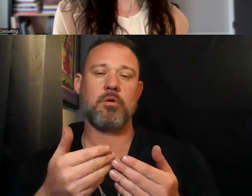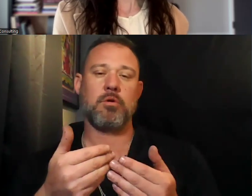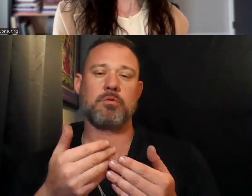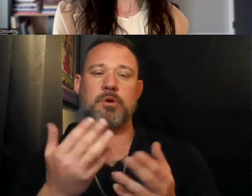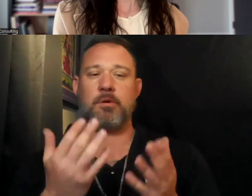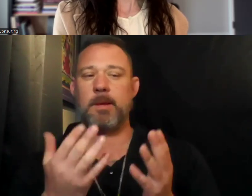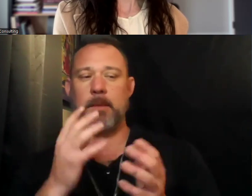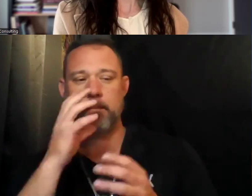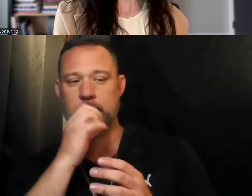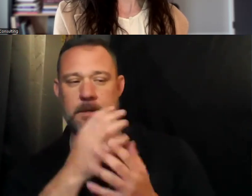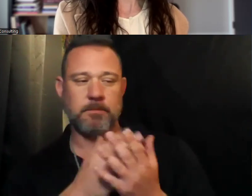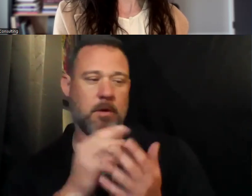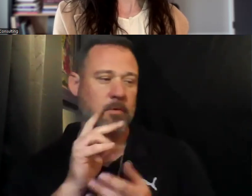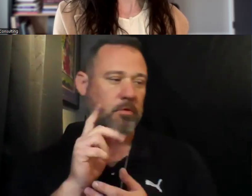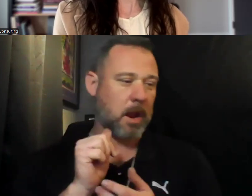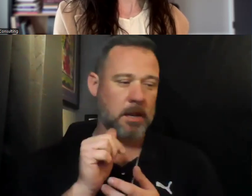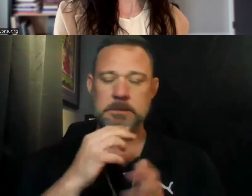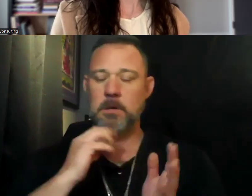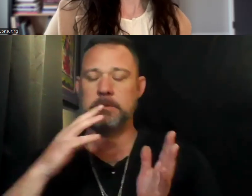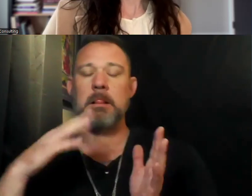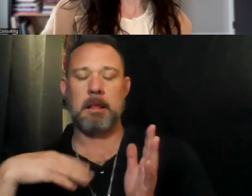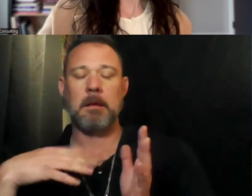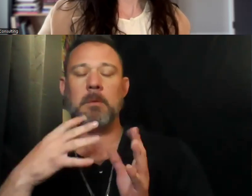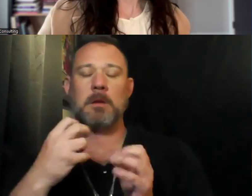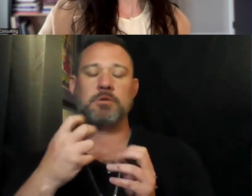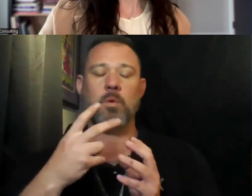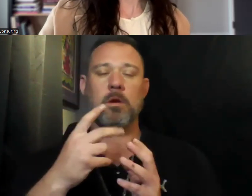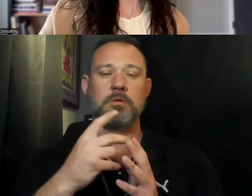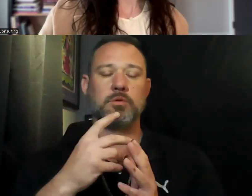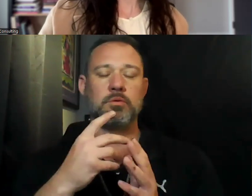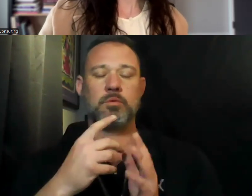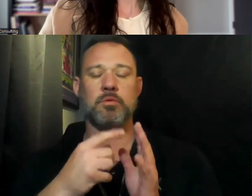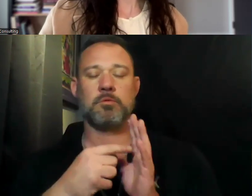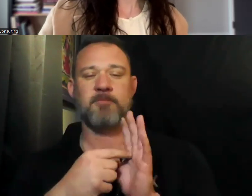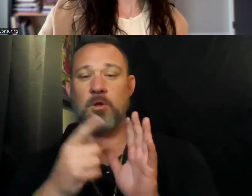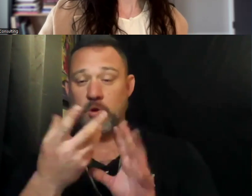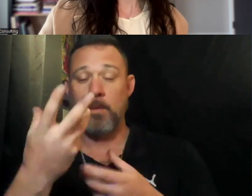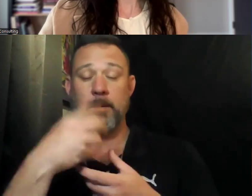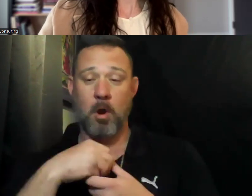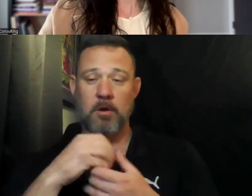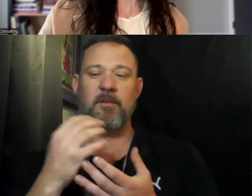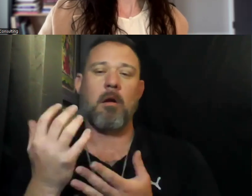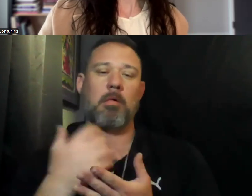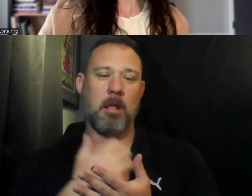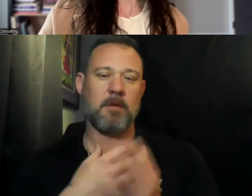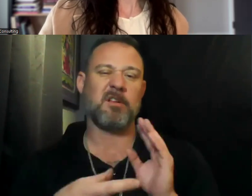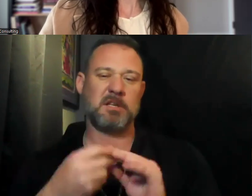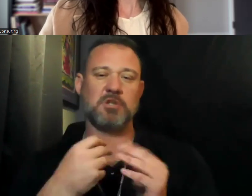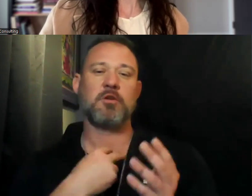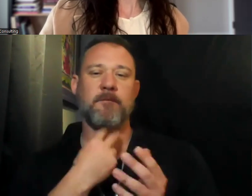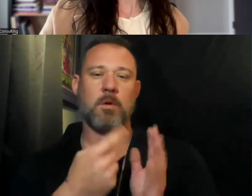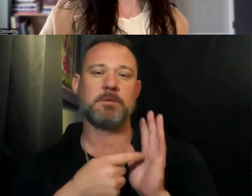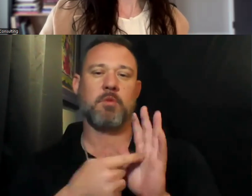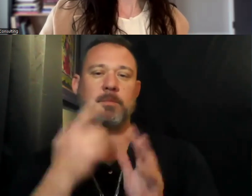maybe missed part of Miranda's as I came in a little bit late, but I just wanted to illustrate that you all will be part of something that's collective of additional voices that